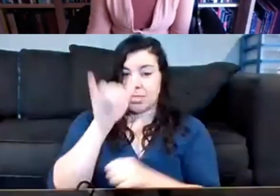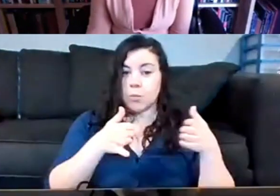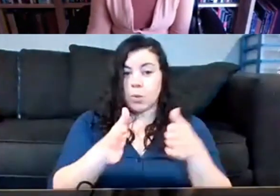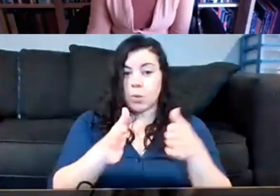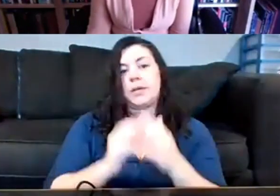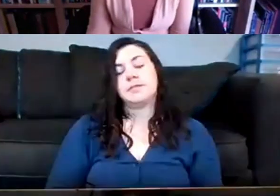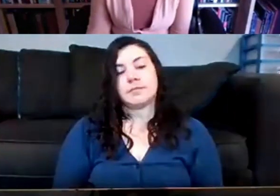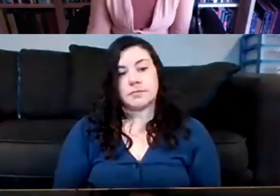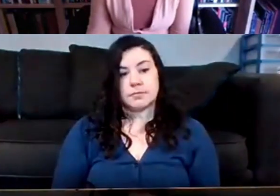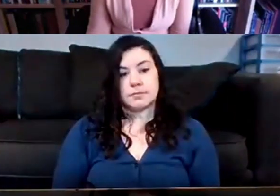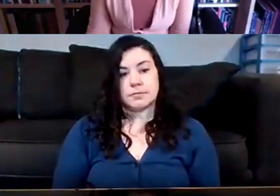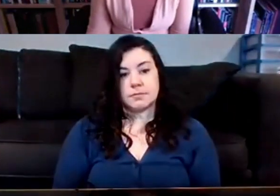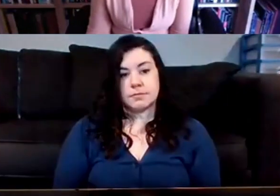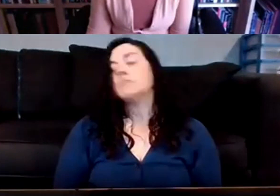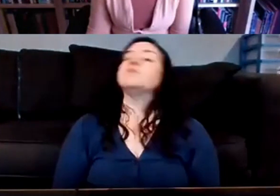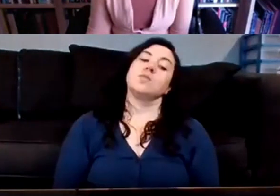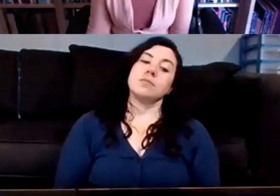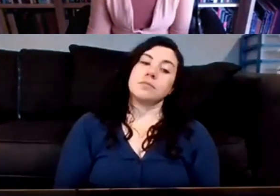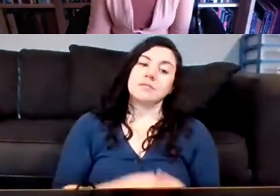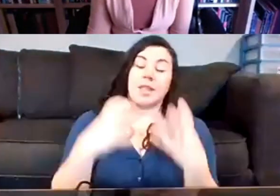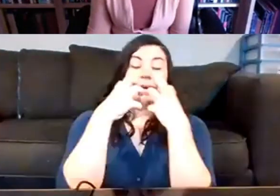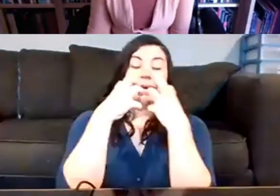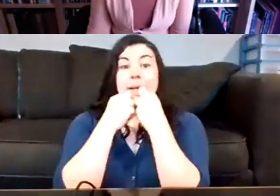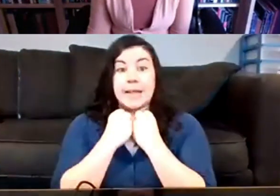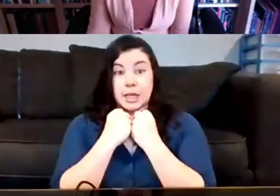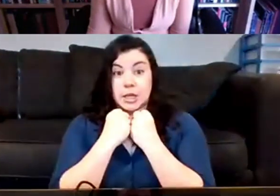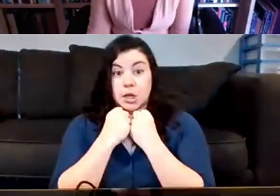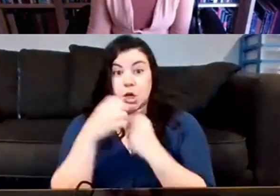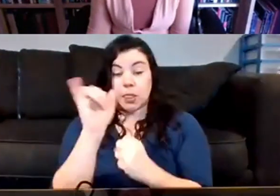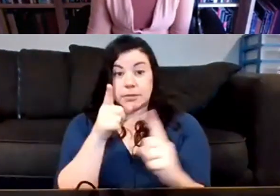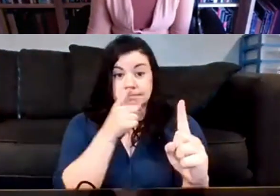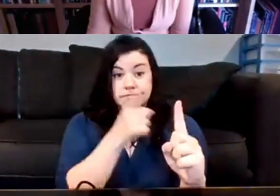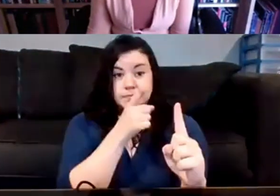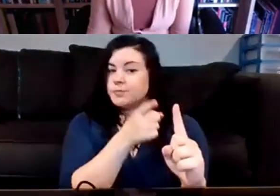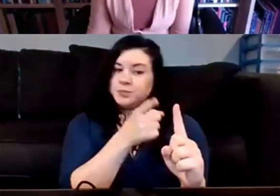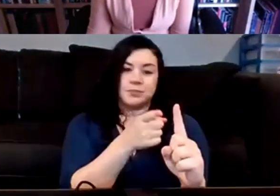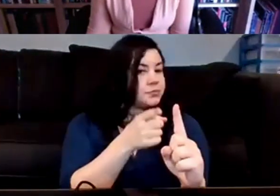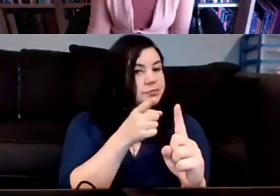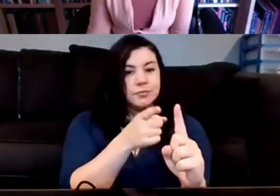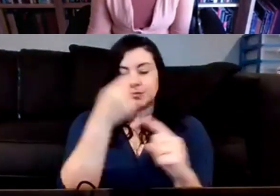Yeah, so care is not central for the most part in these